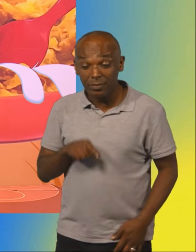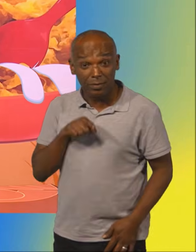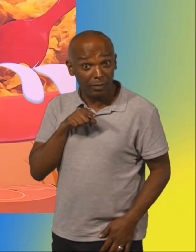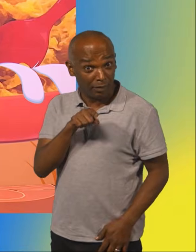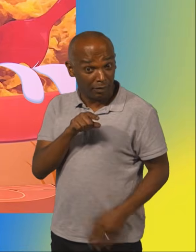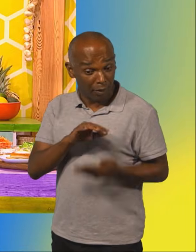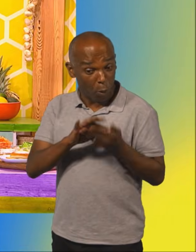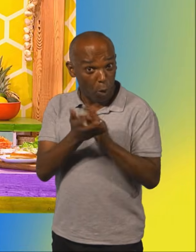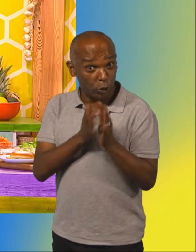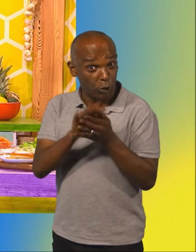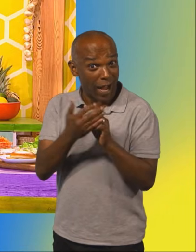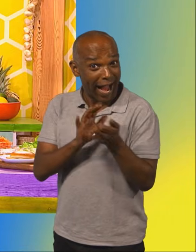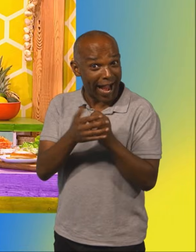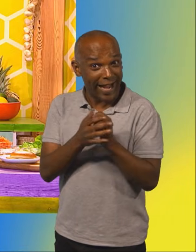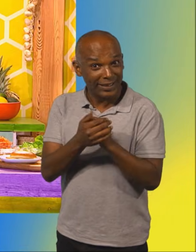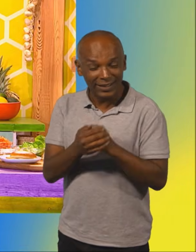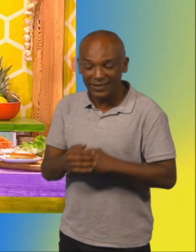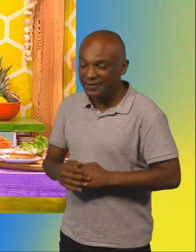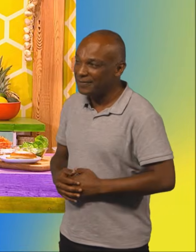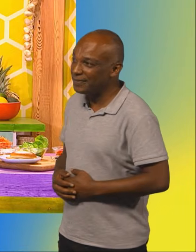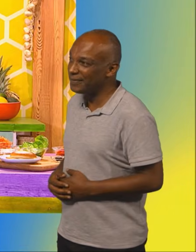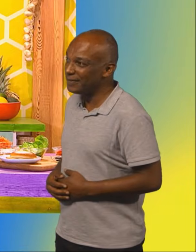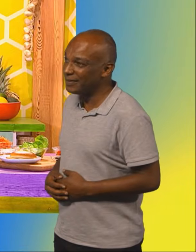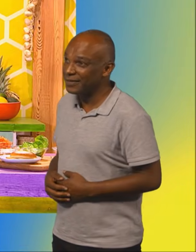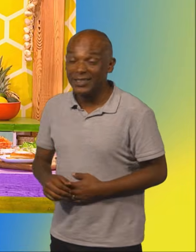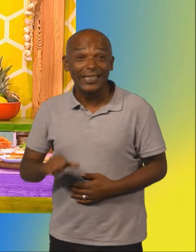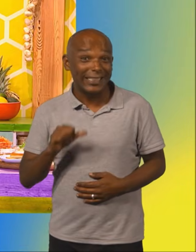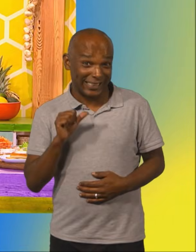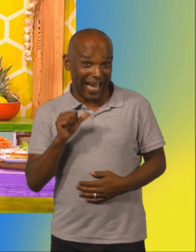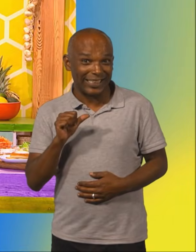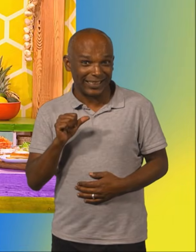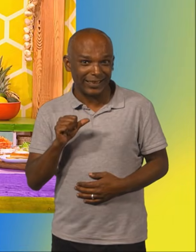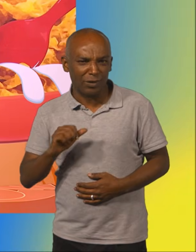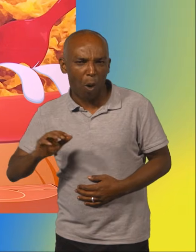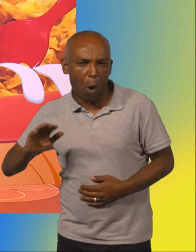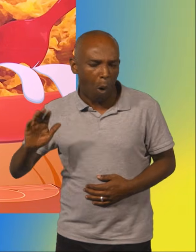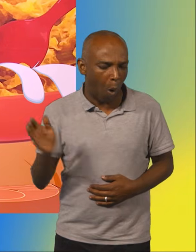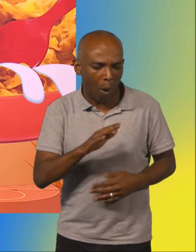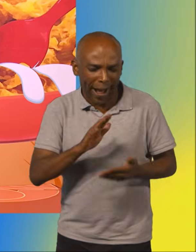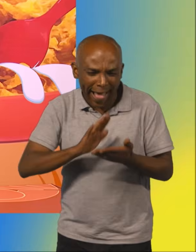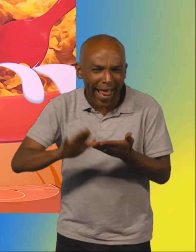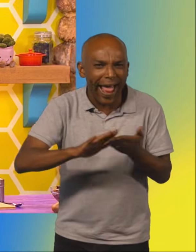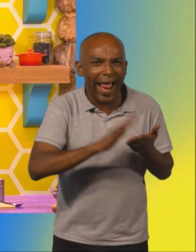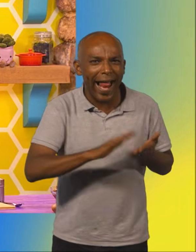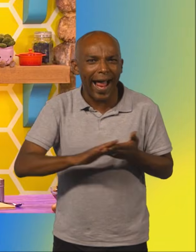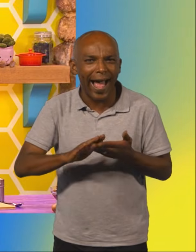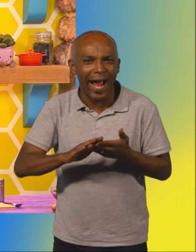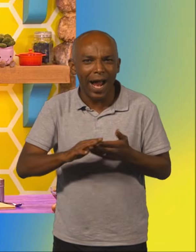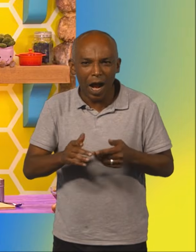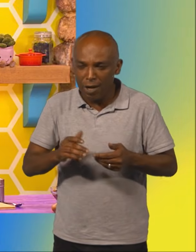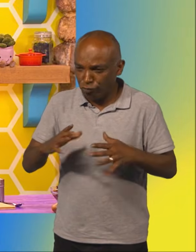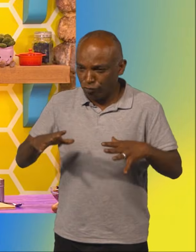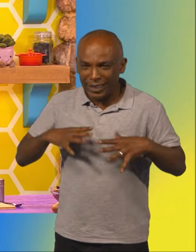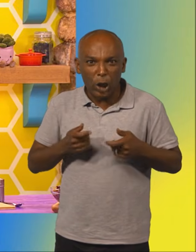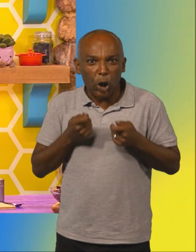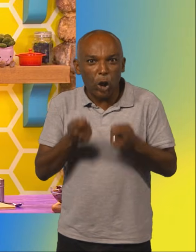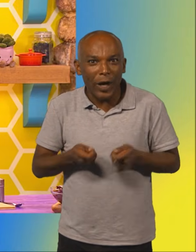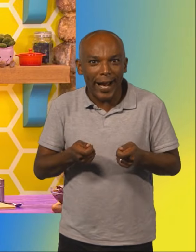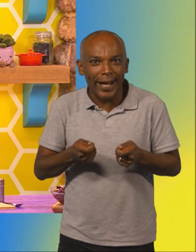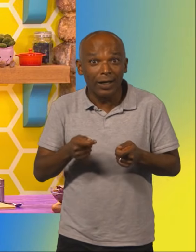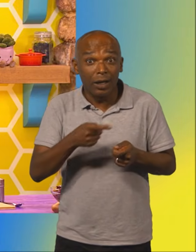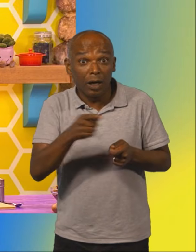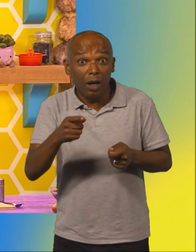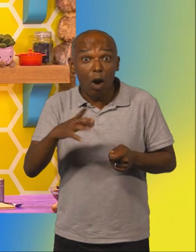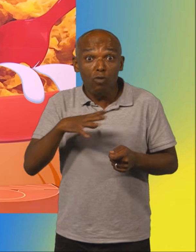hands? Yes. All clean and ready to cook. While you were away, Small, I prepared all the